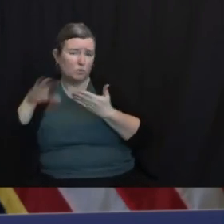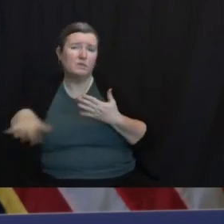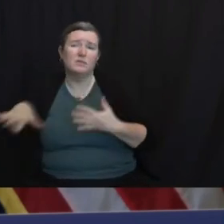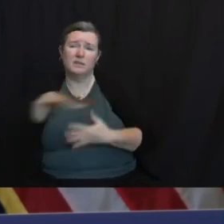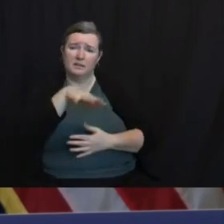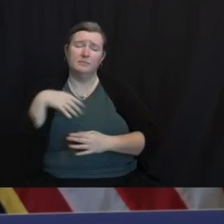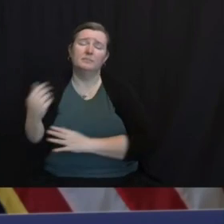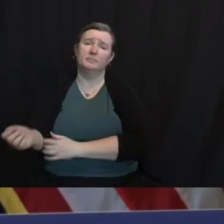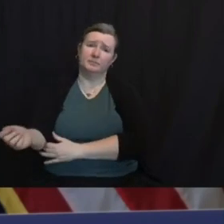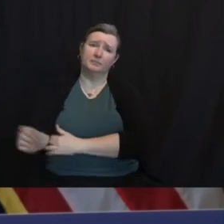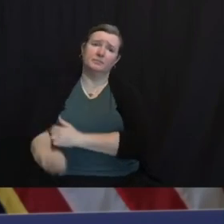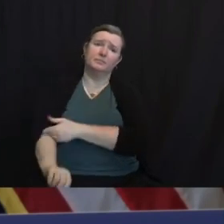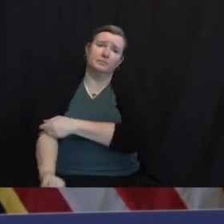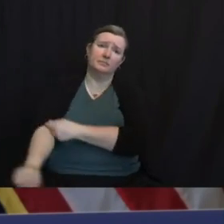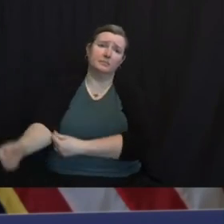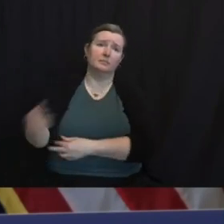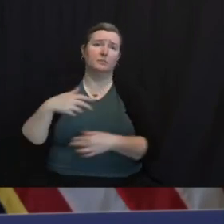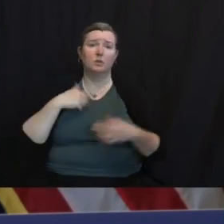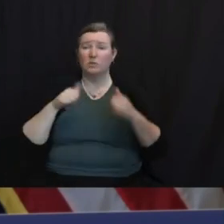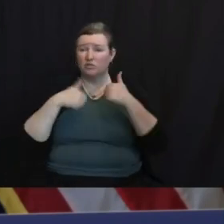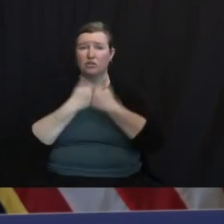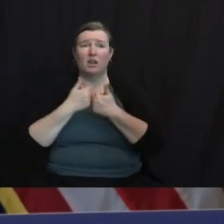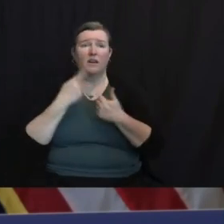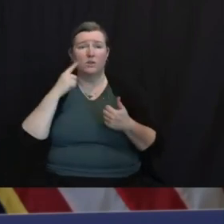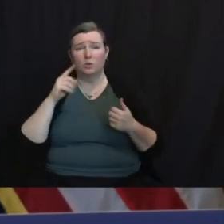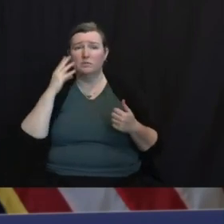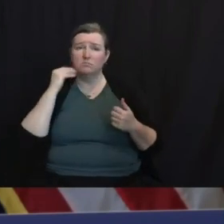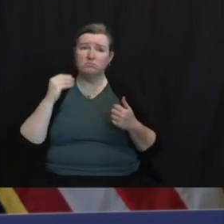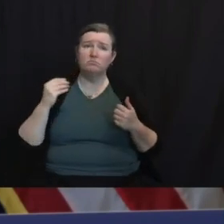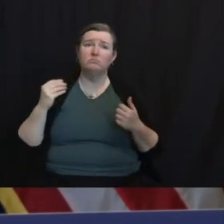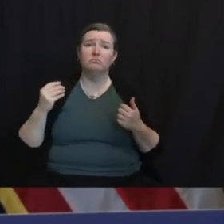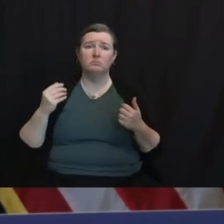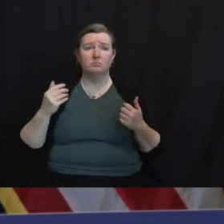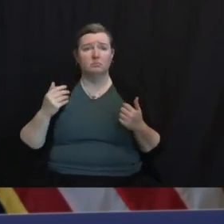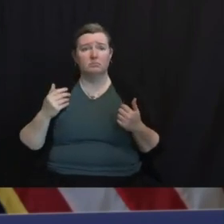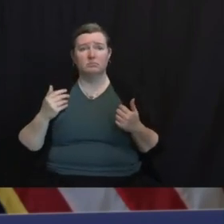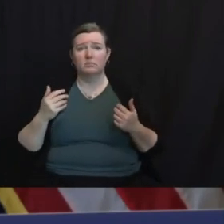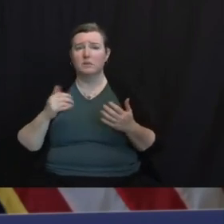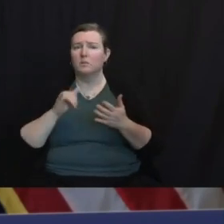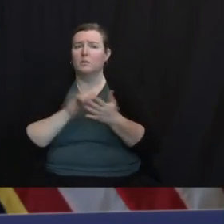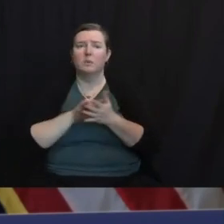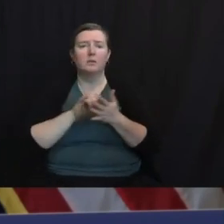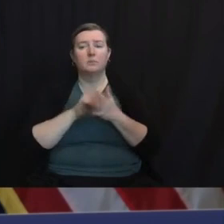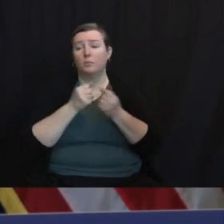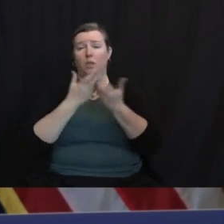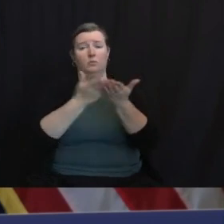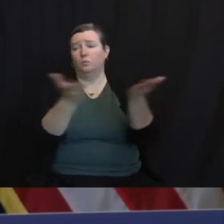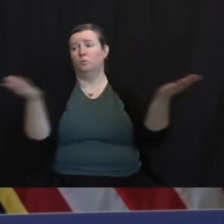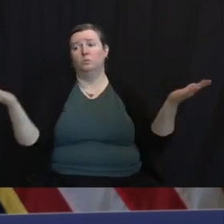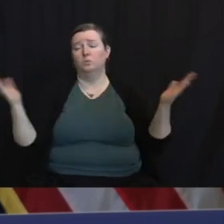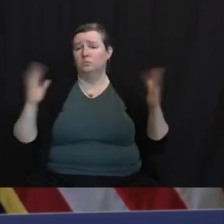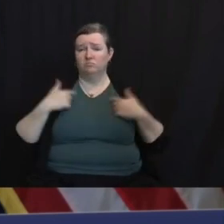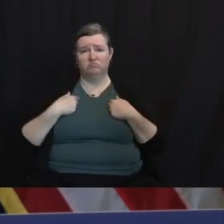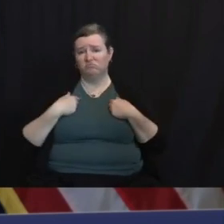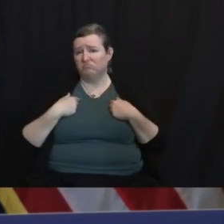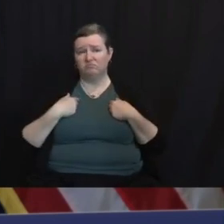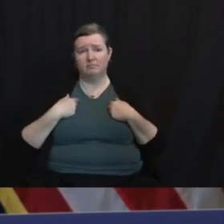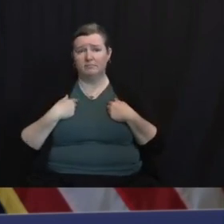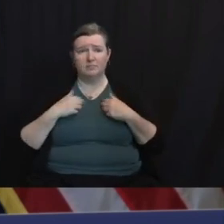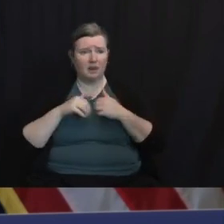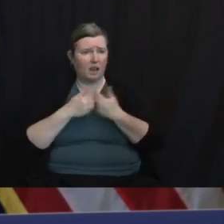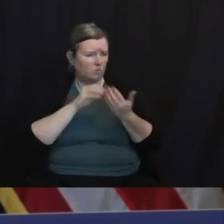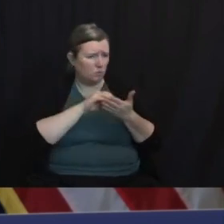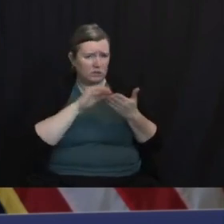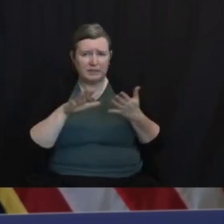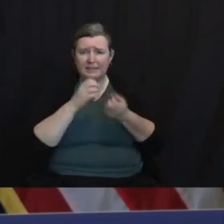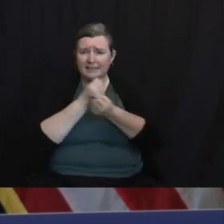would not be possible without you, and our progress to safely returning students to their classrooms will